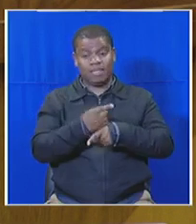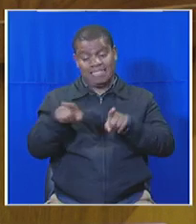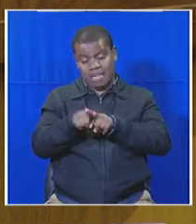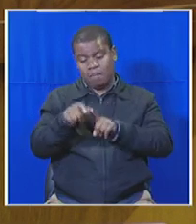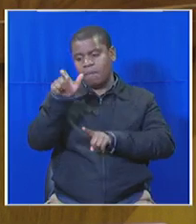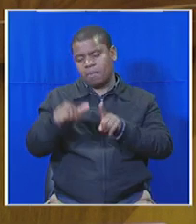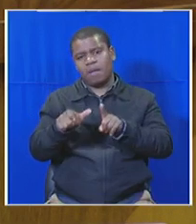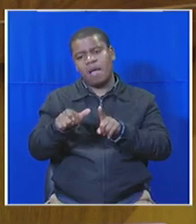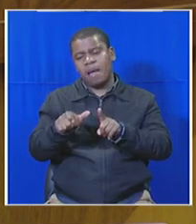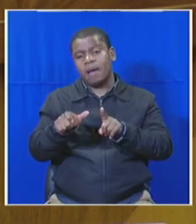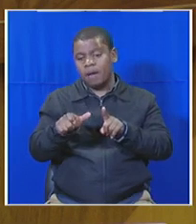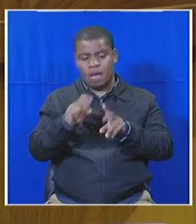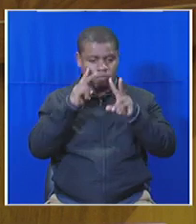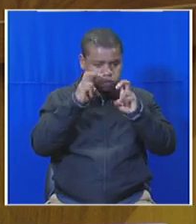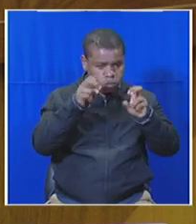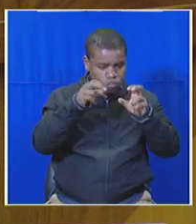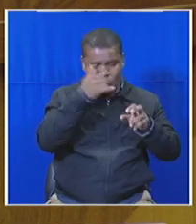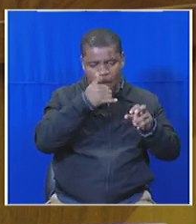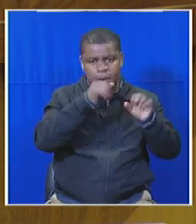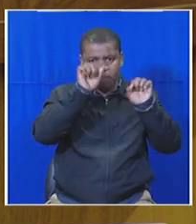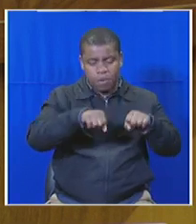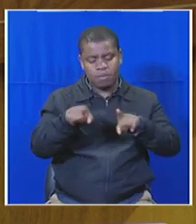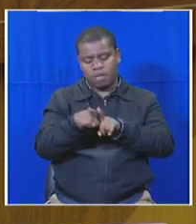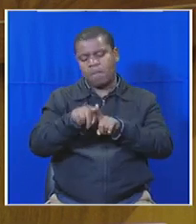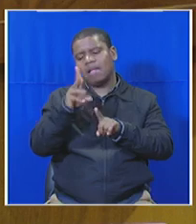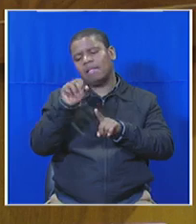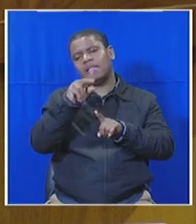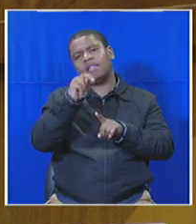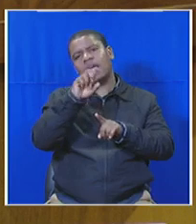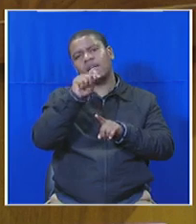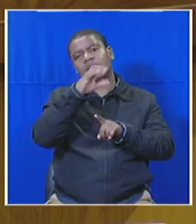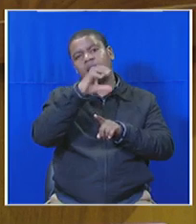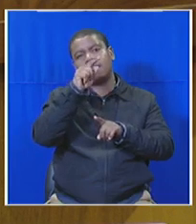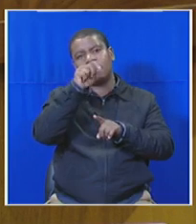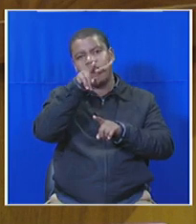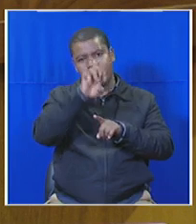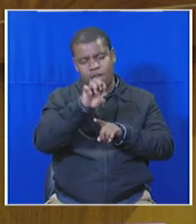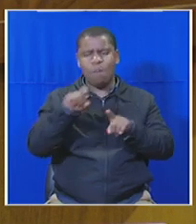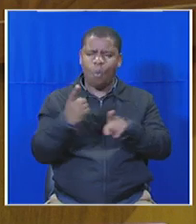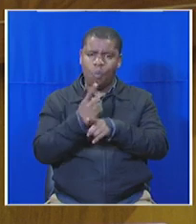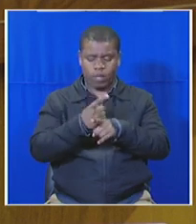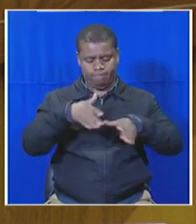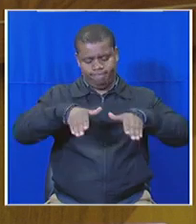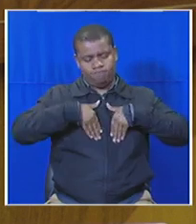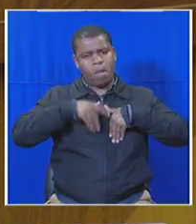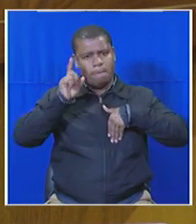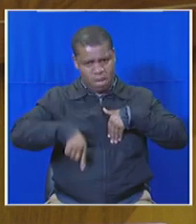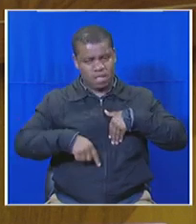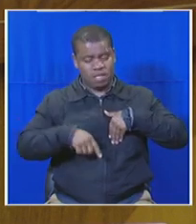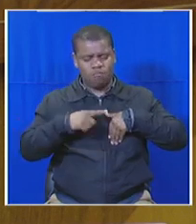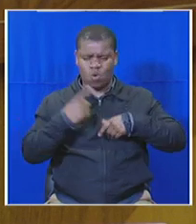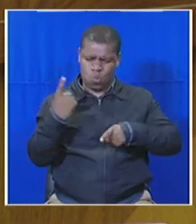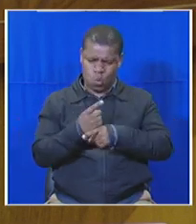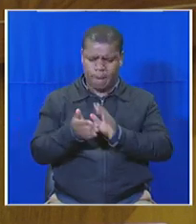to take steps to ensure their physical safety. We must also ensure that police officials are properly equipped and trained